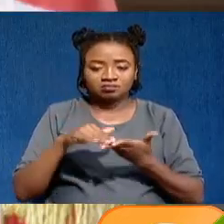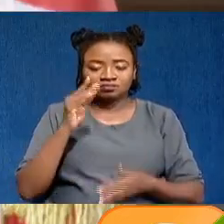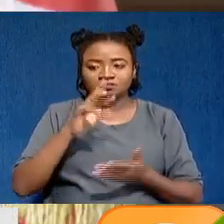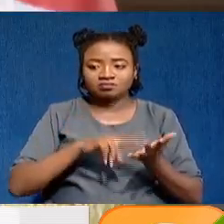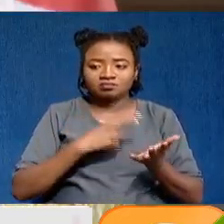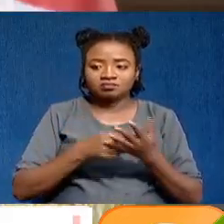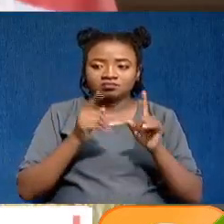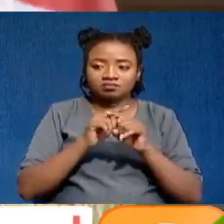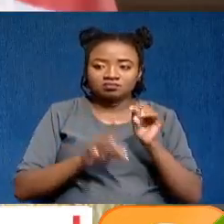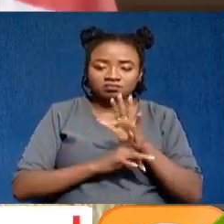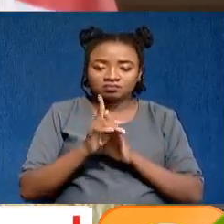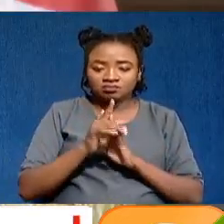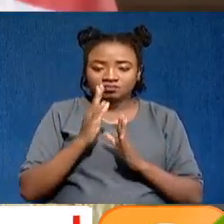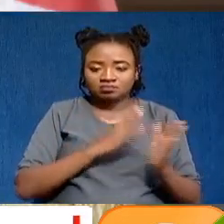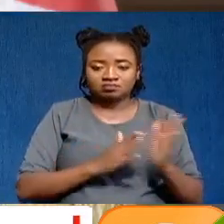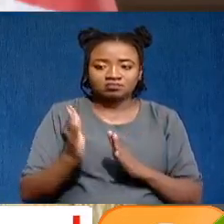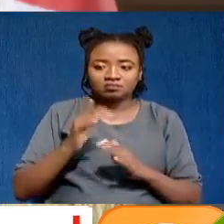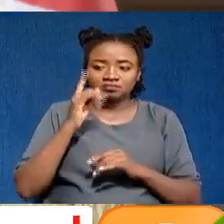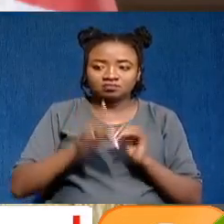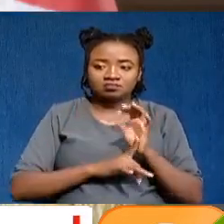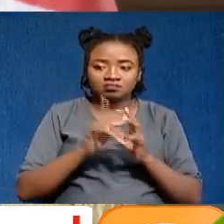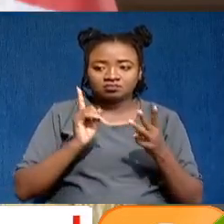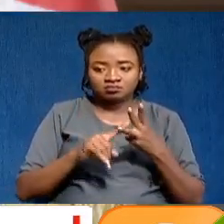roadmap for development. Three,